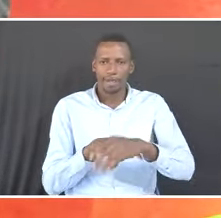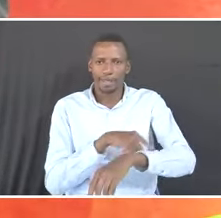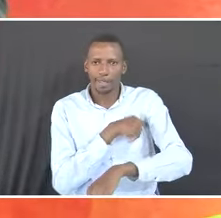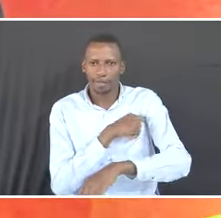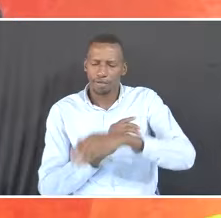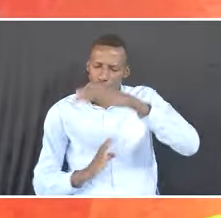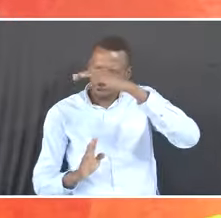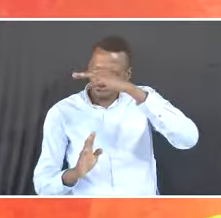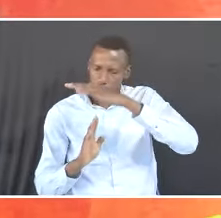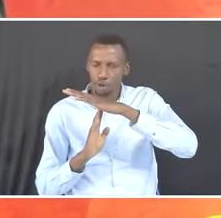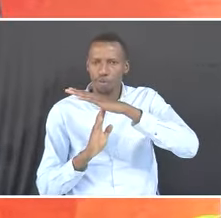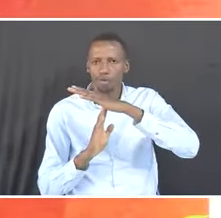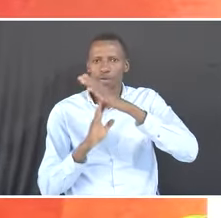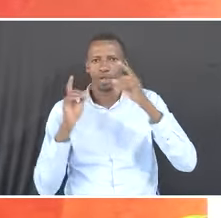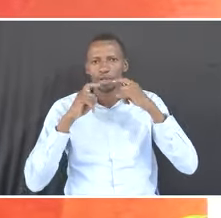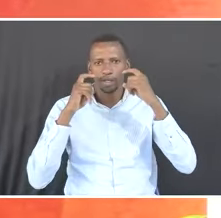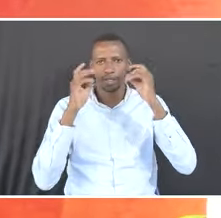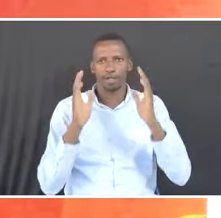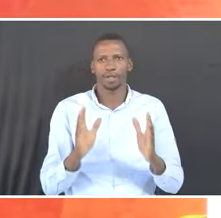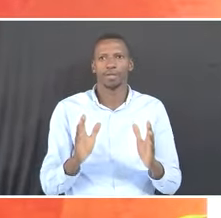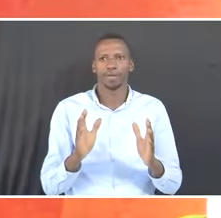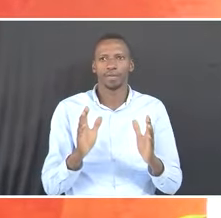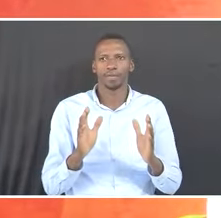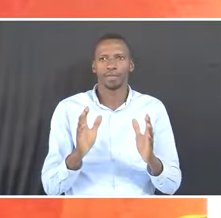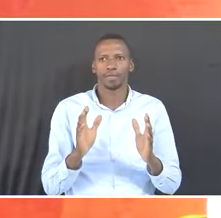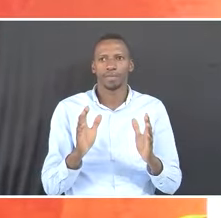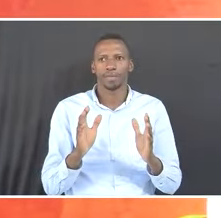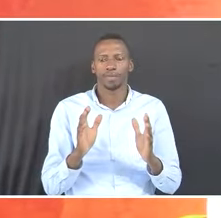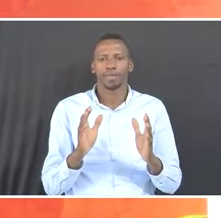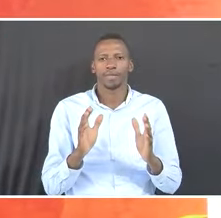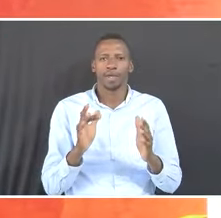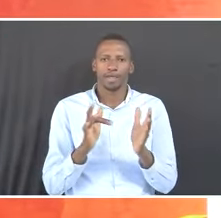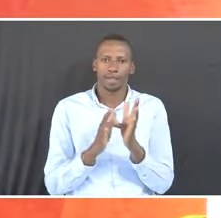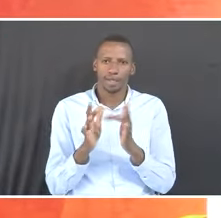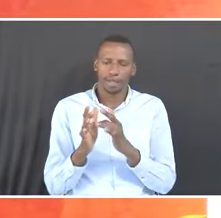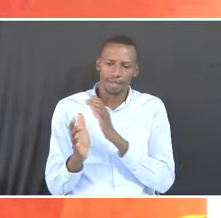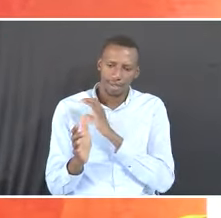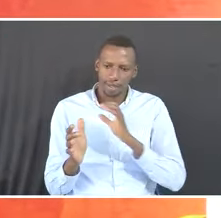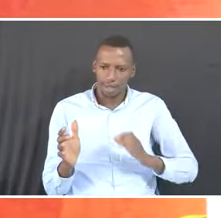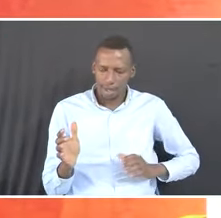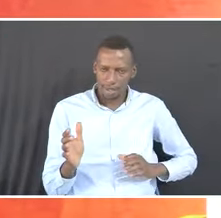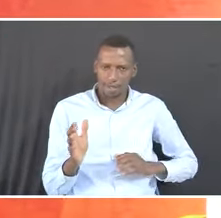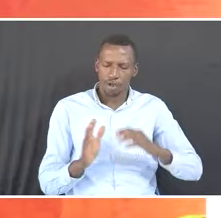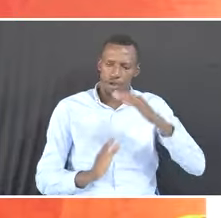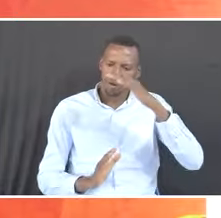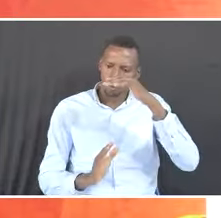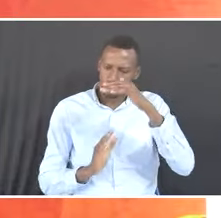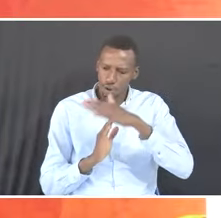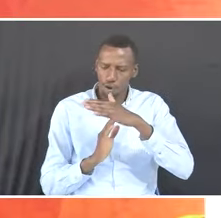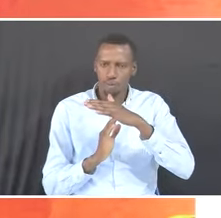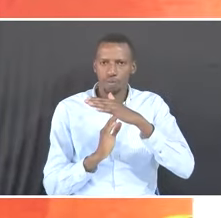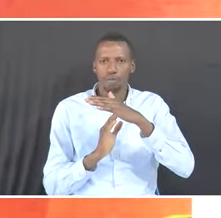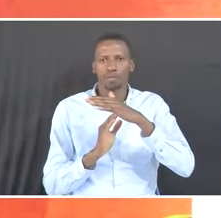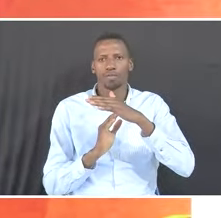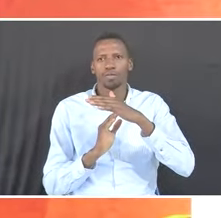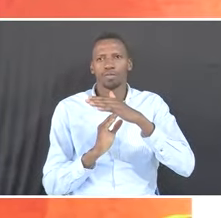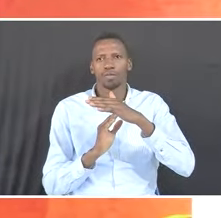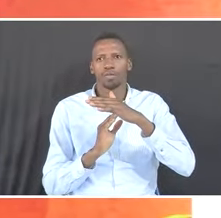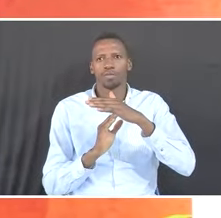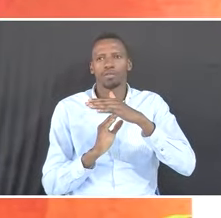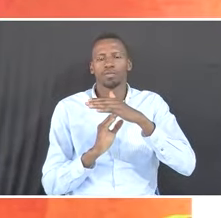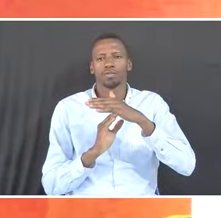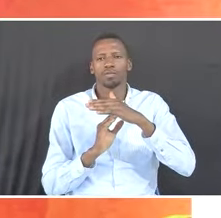chief Jesus Christ, the chief cornerstone, who has come to save the chief of